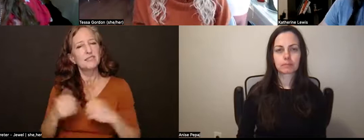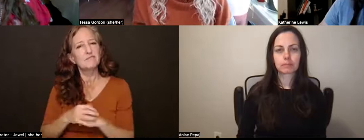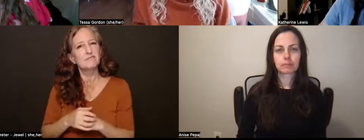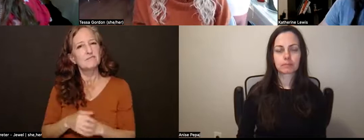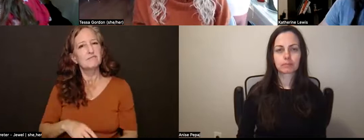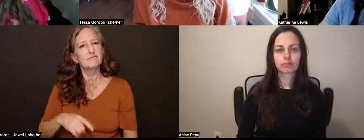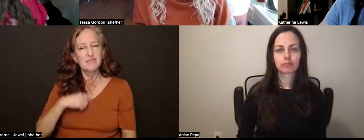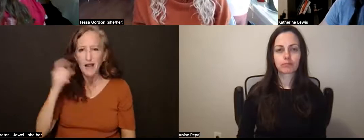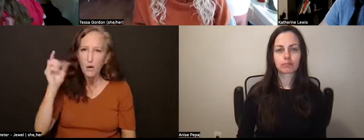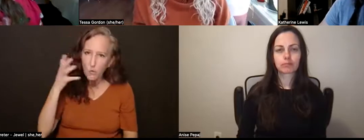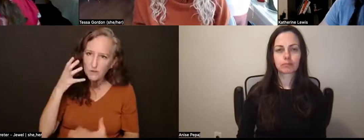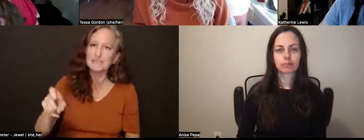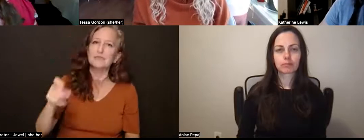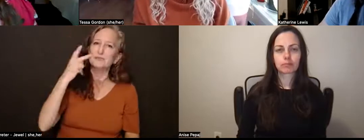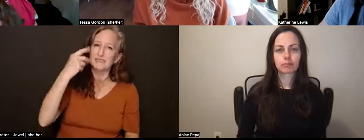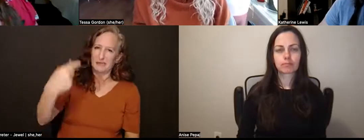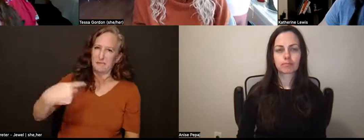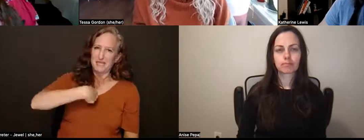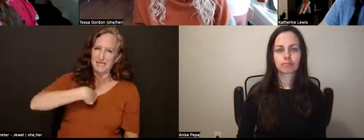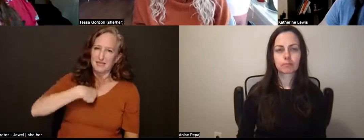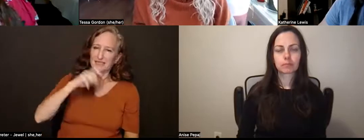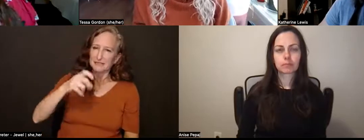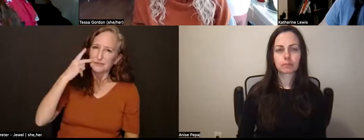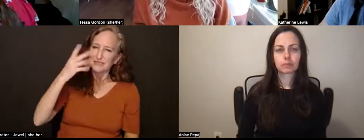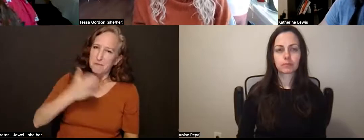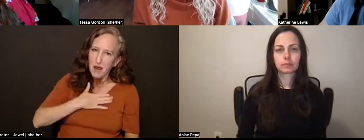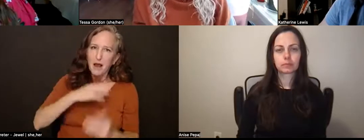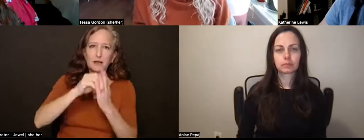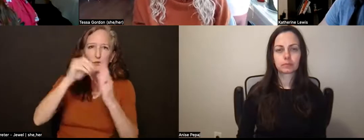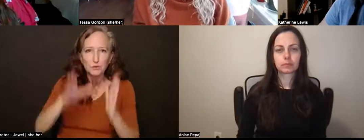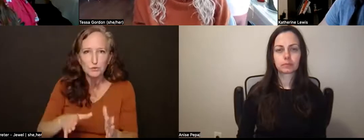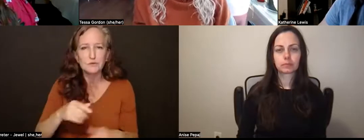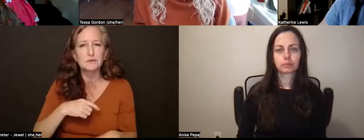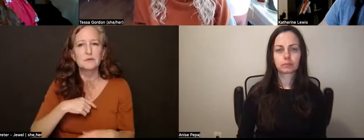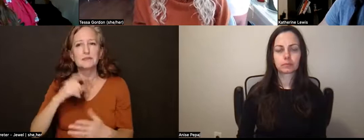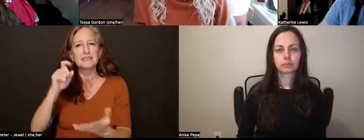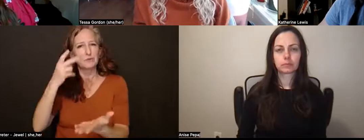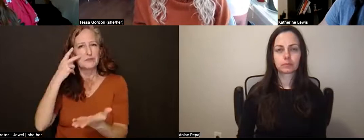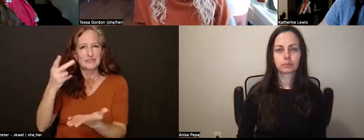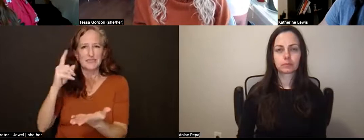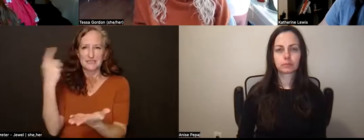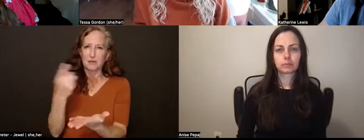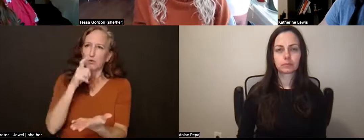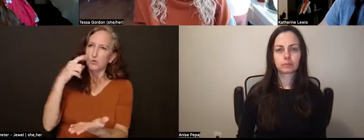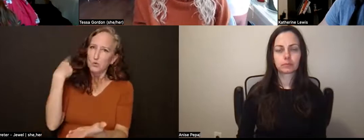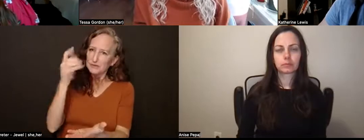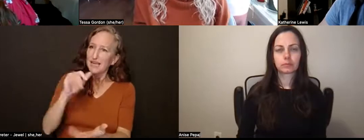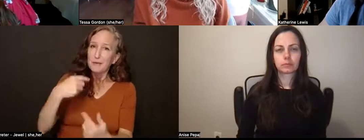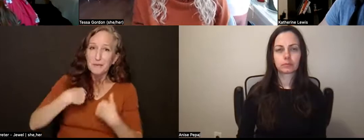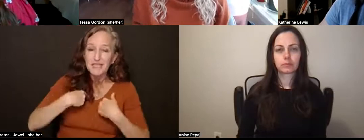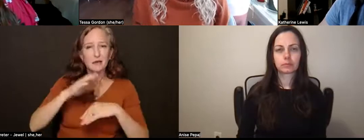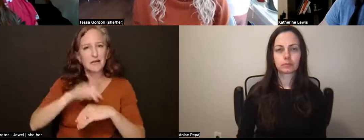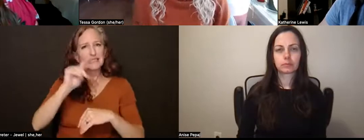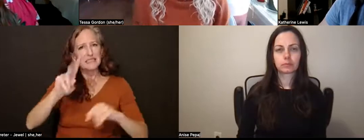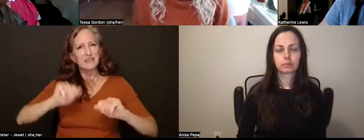to see myself. I need to see my students. I need to see somebody that looks like me on these TV screens.